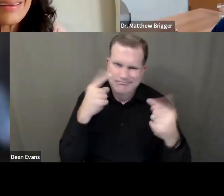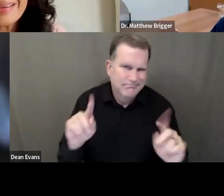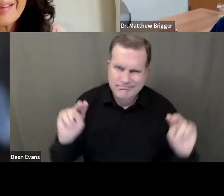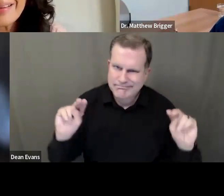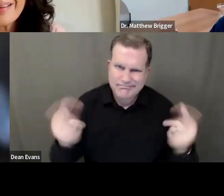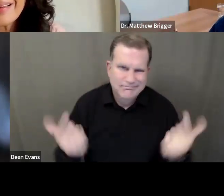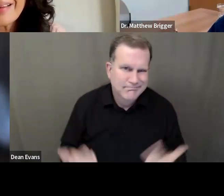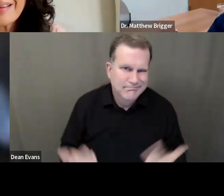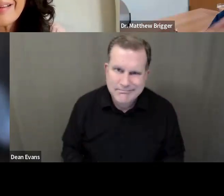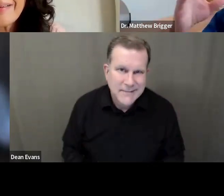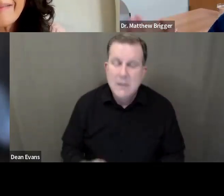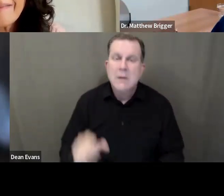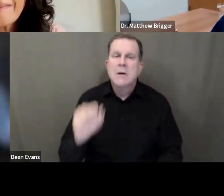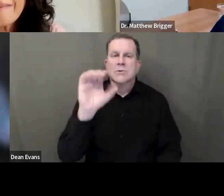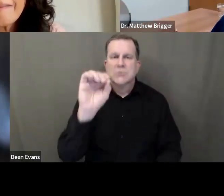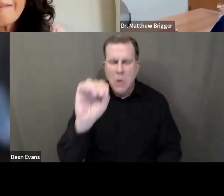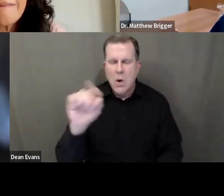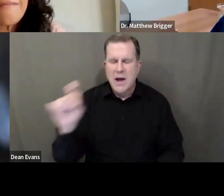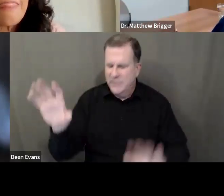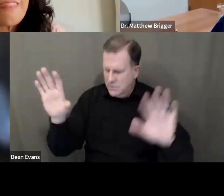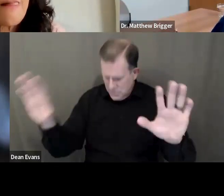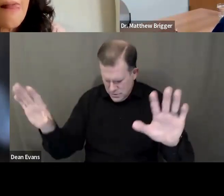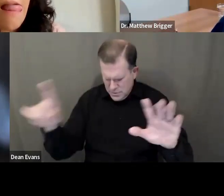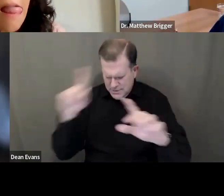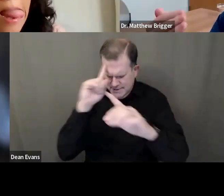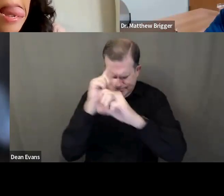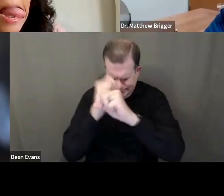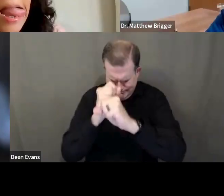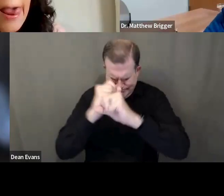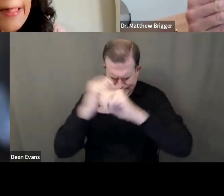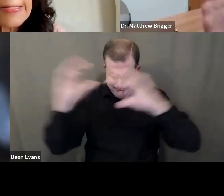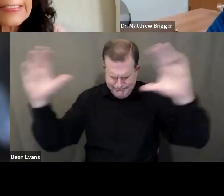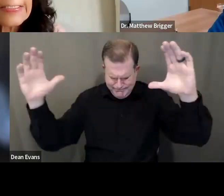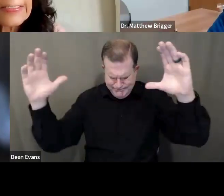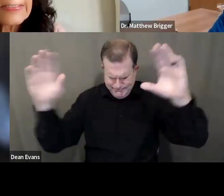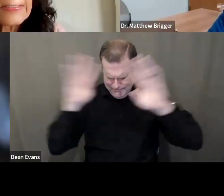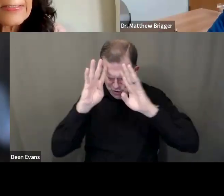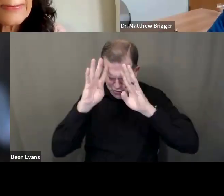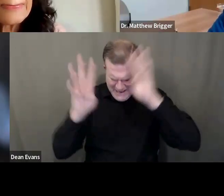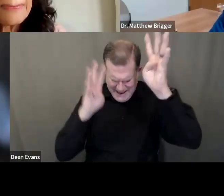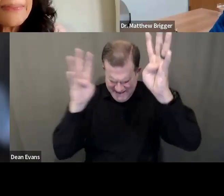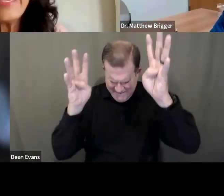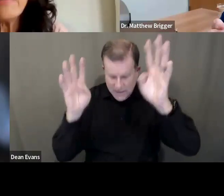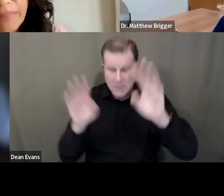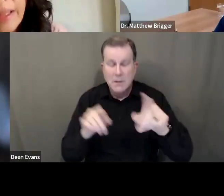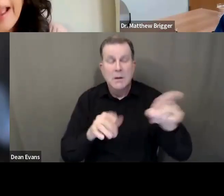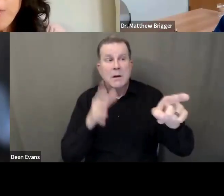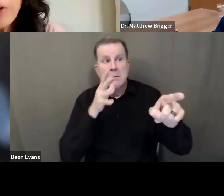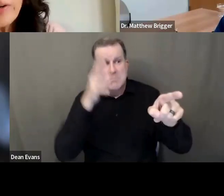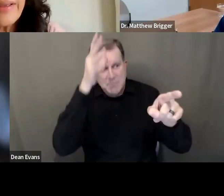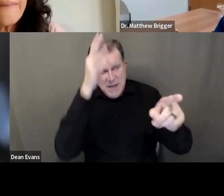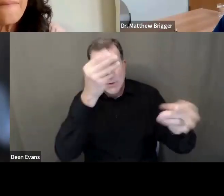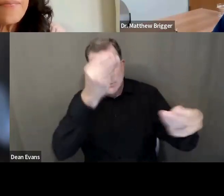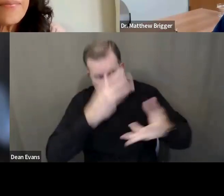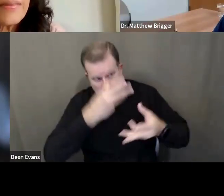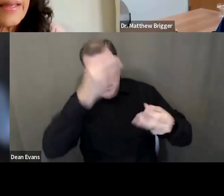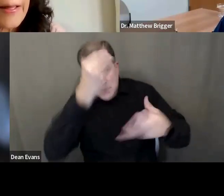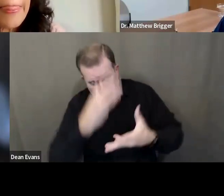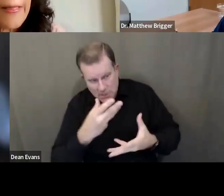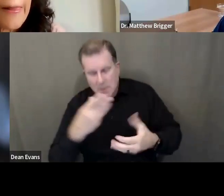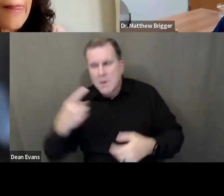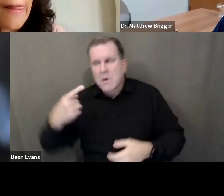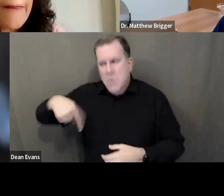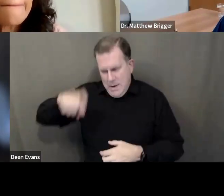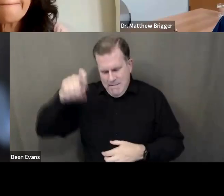so Yeah. we need to be able to think bigger and outside the box and be able to accept what the parents say and be able to Yeah, accept that feedback absolutely. and